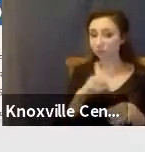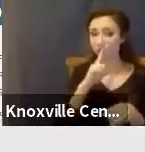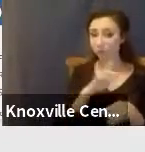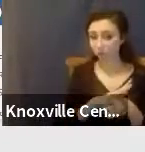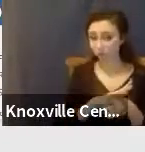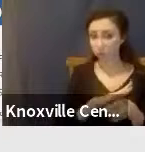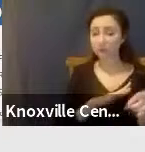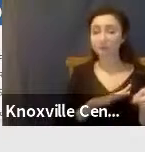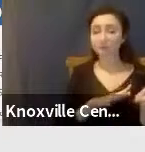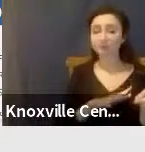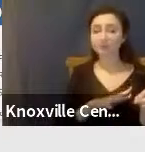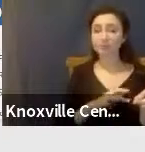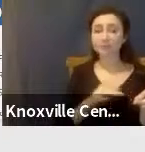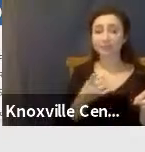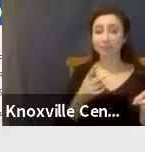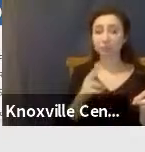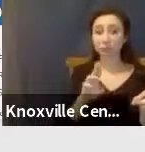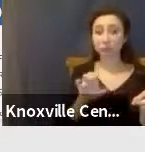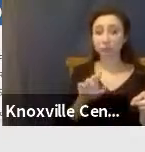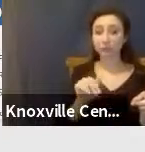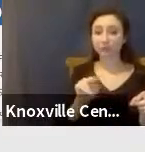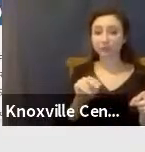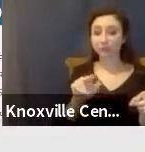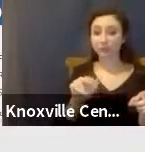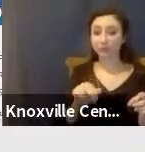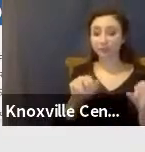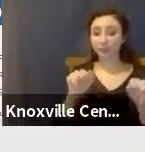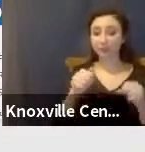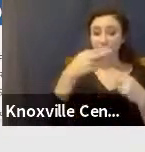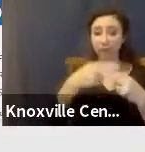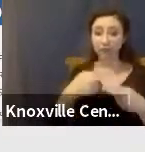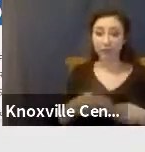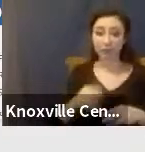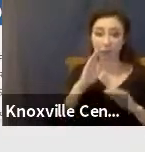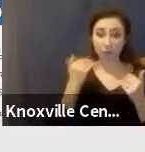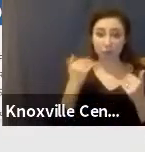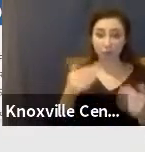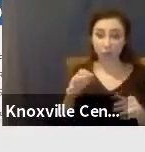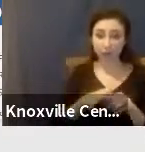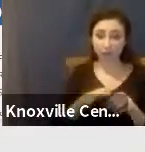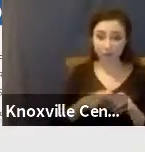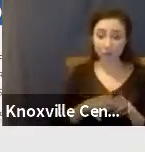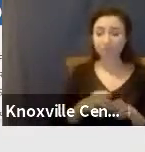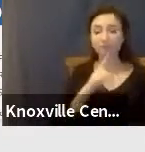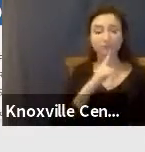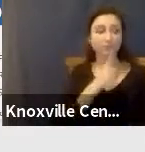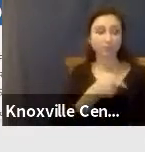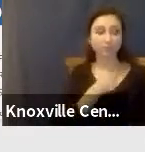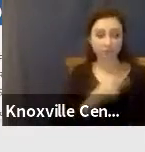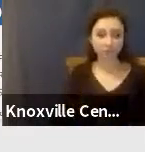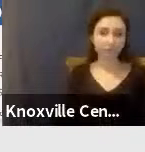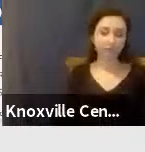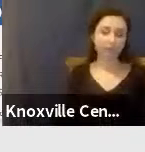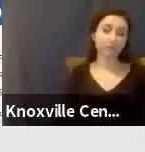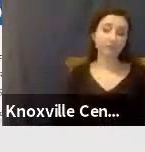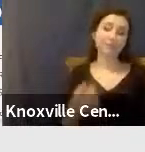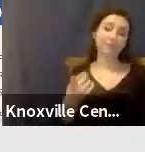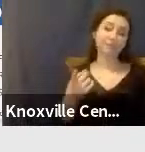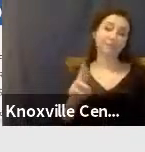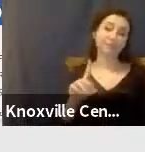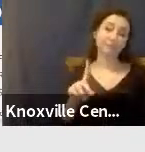And Dr. Buchanan, if you'll go through the roll call, we'll go ahead and vote on this. Sure. Dr.